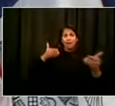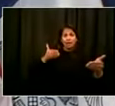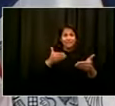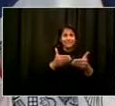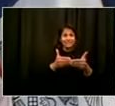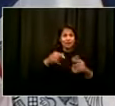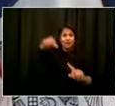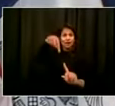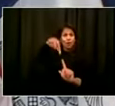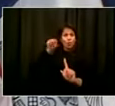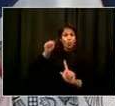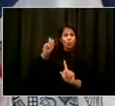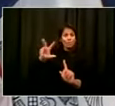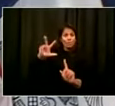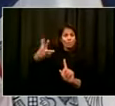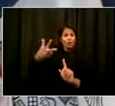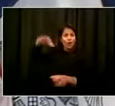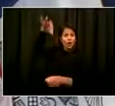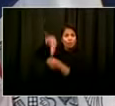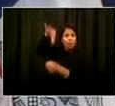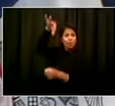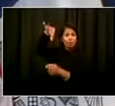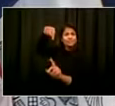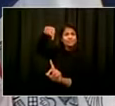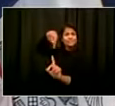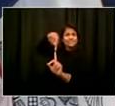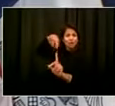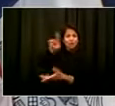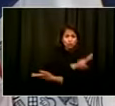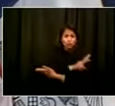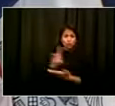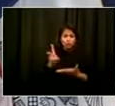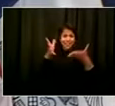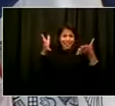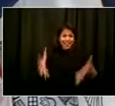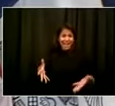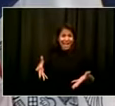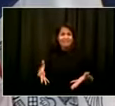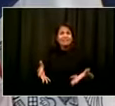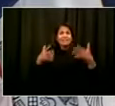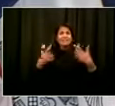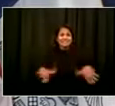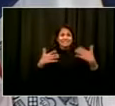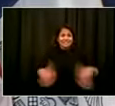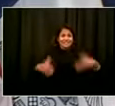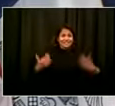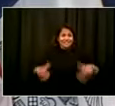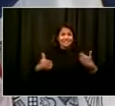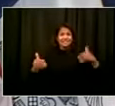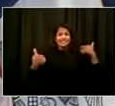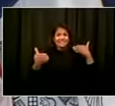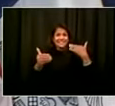to express everything we feel and use our democratic process to determine our course forward. So we're now in the